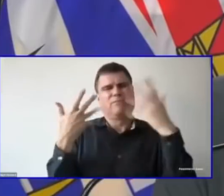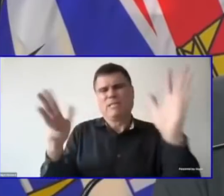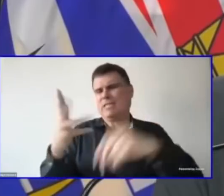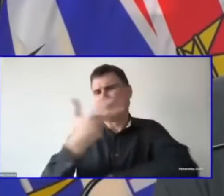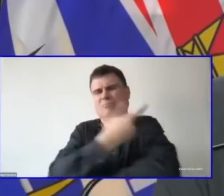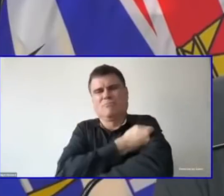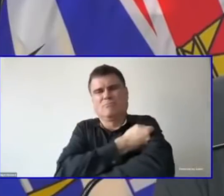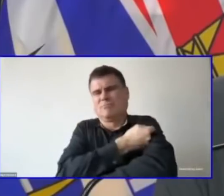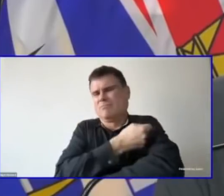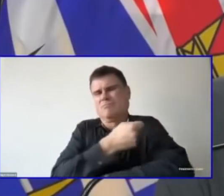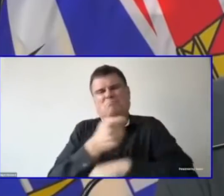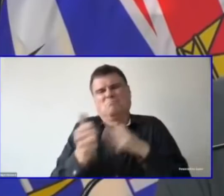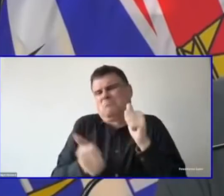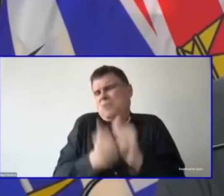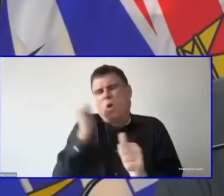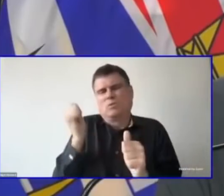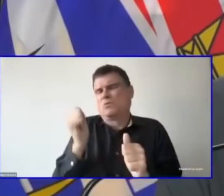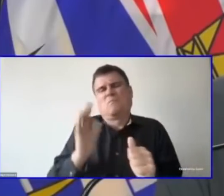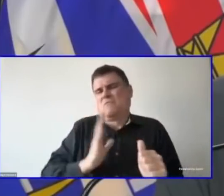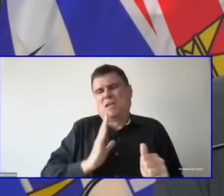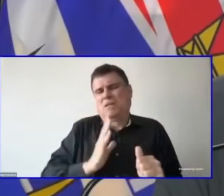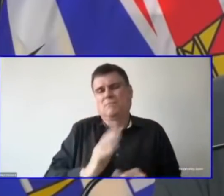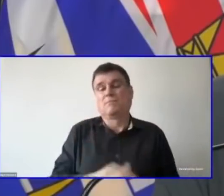Next question is from David Mulco, CTV.